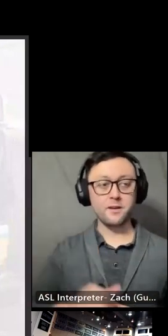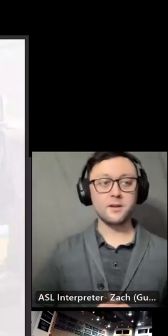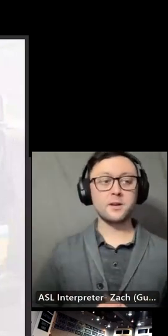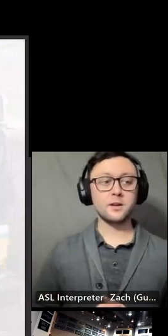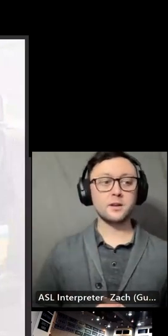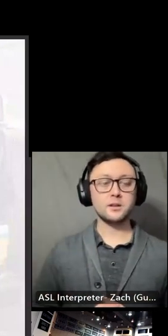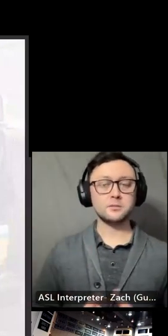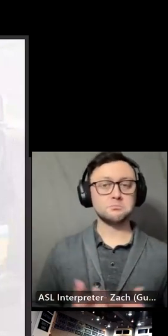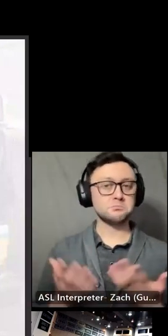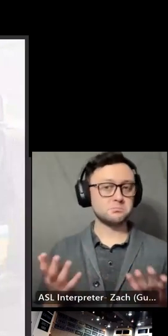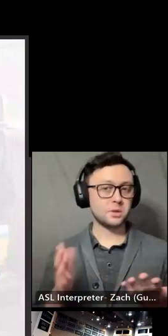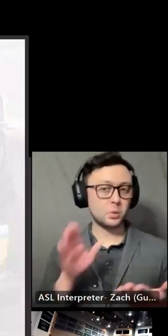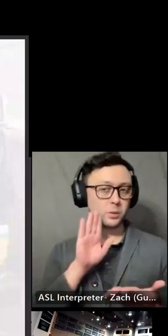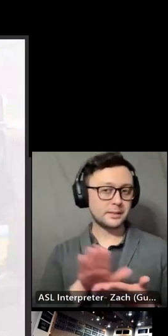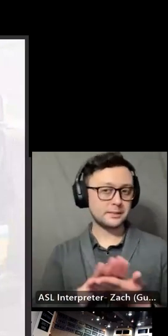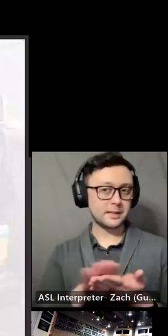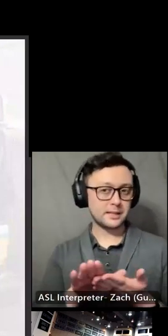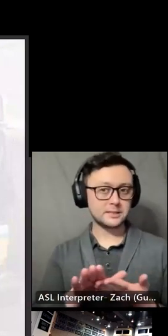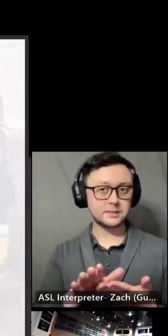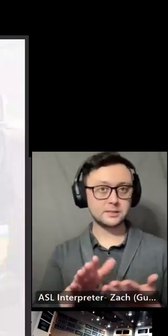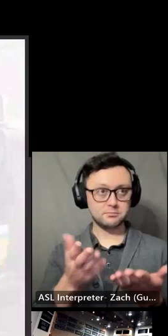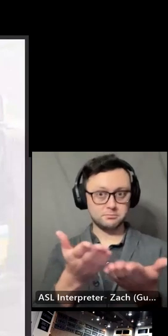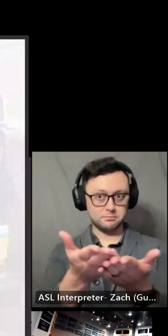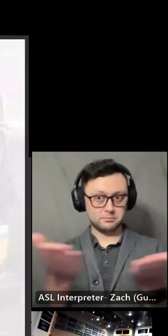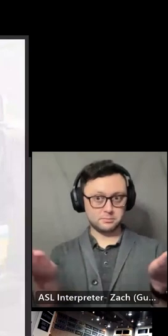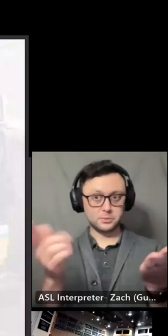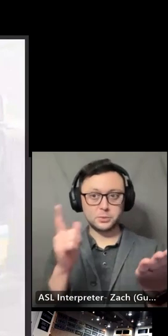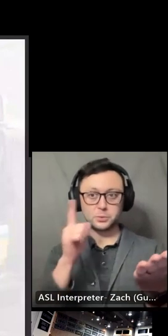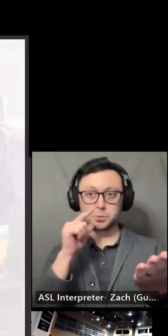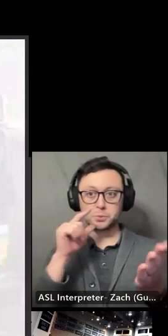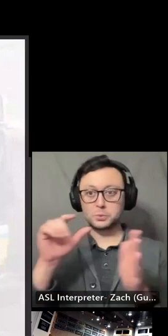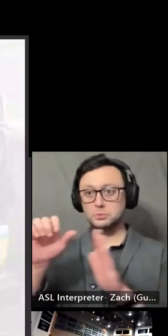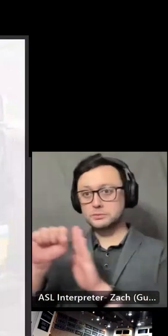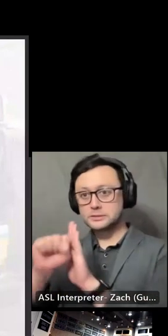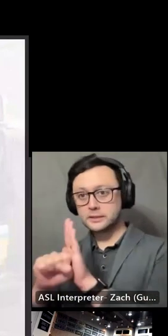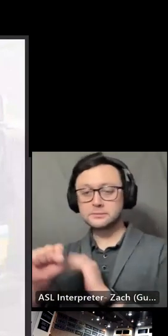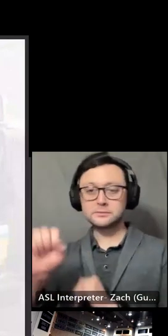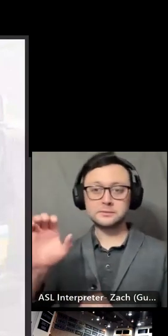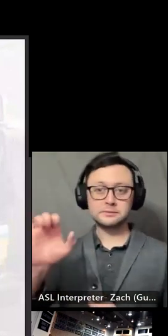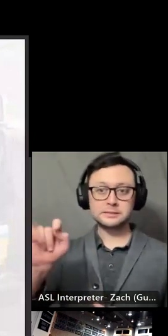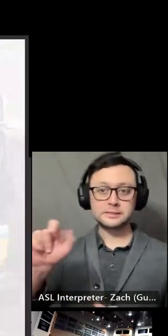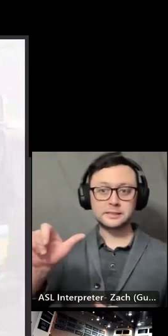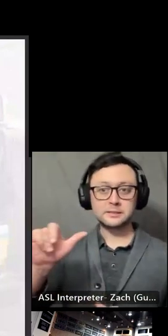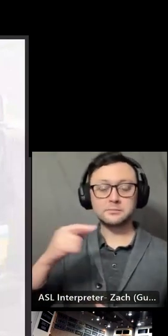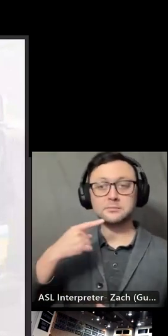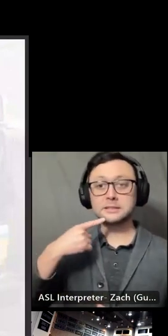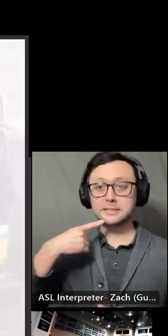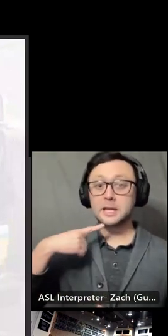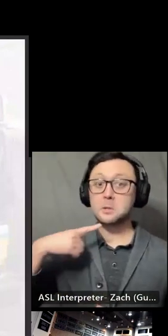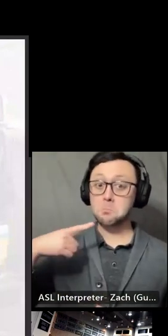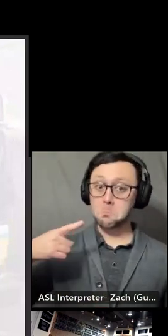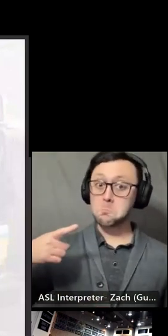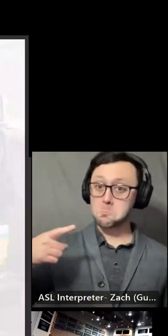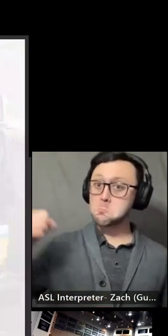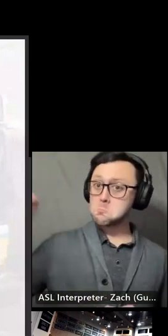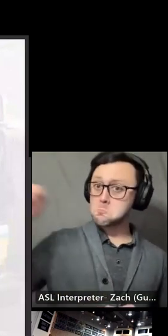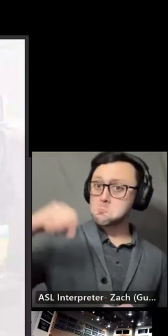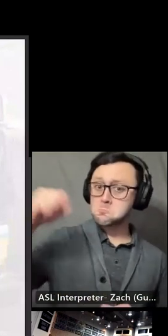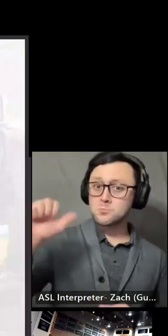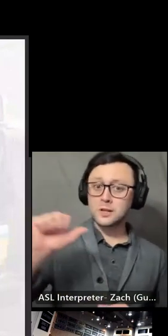hear the powers that be, city and state, say yes in a way that it wouldn't cause